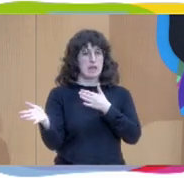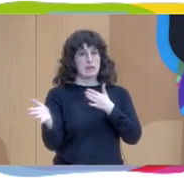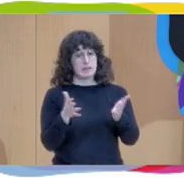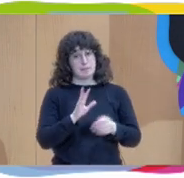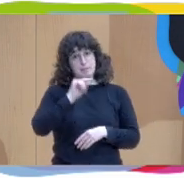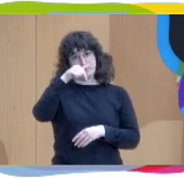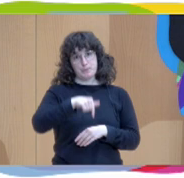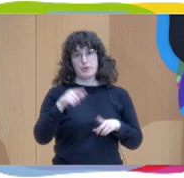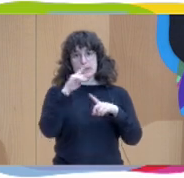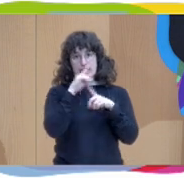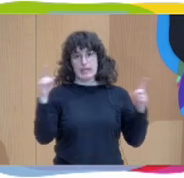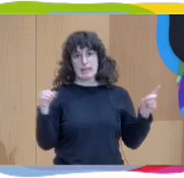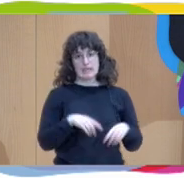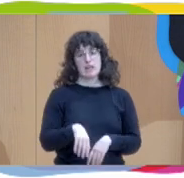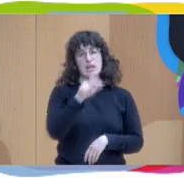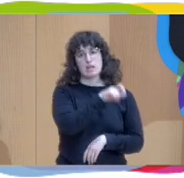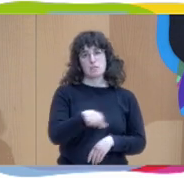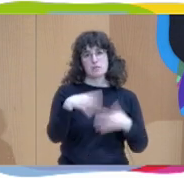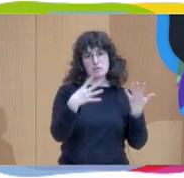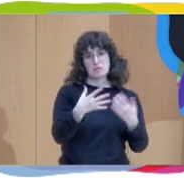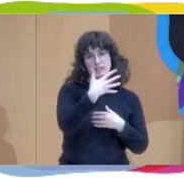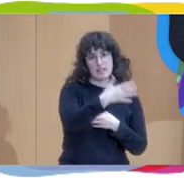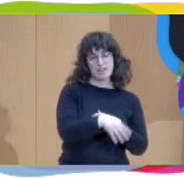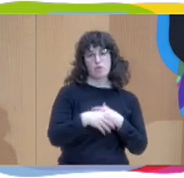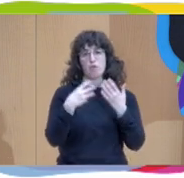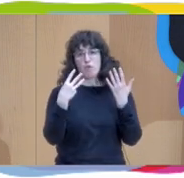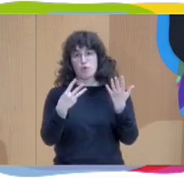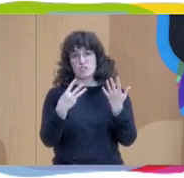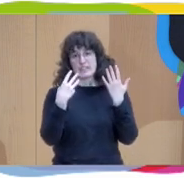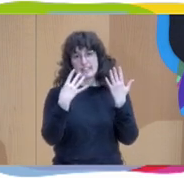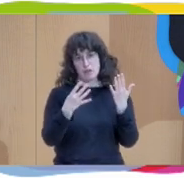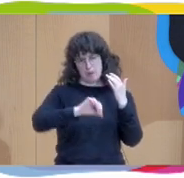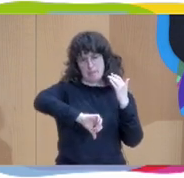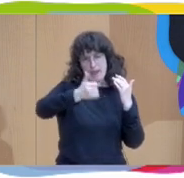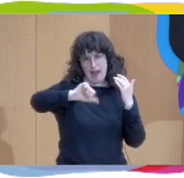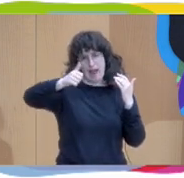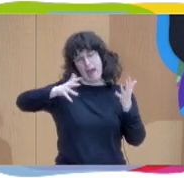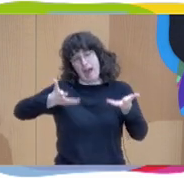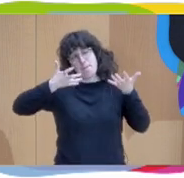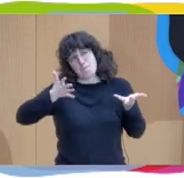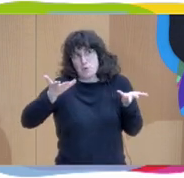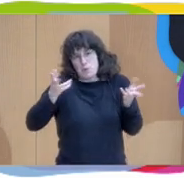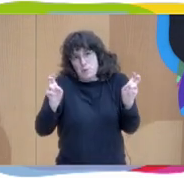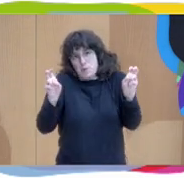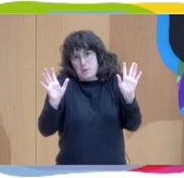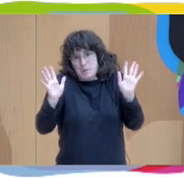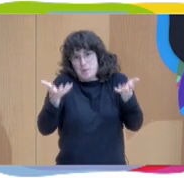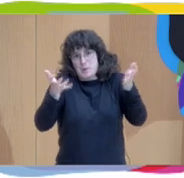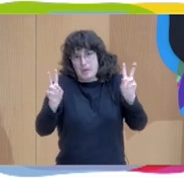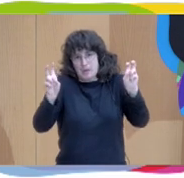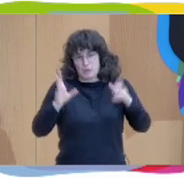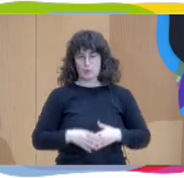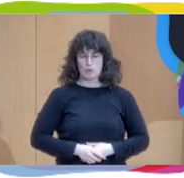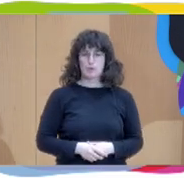as there were 80% attendance requirement, 89 passed the course.